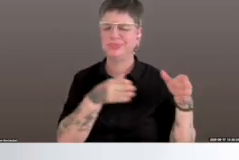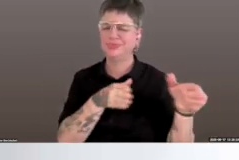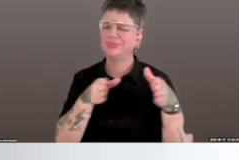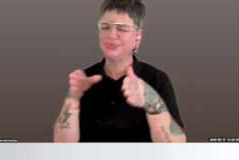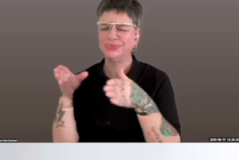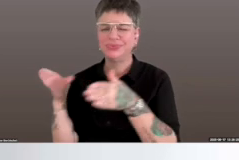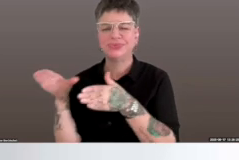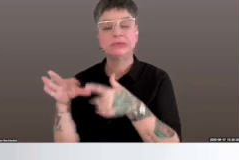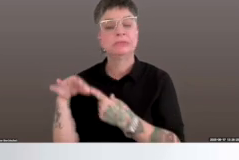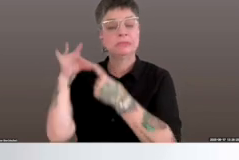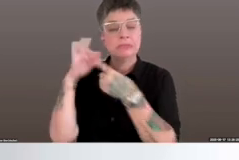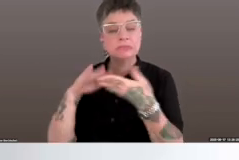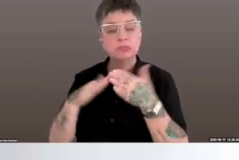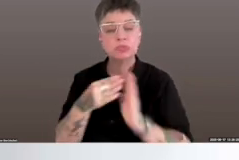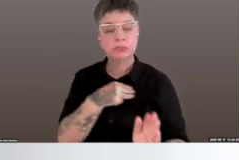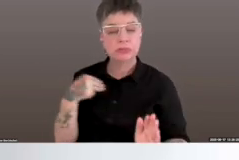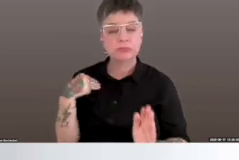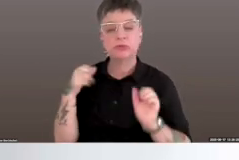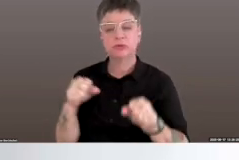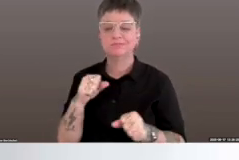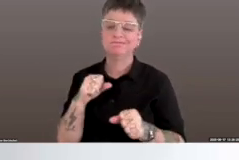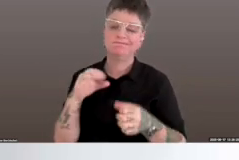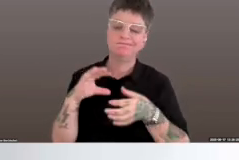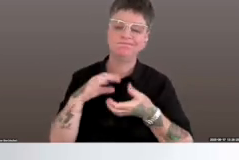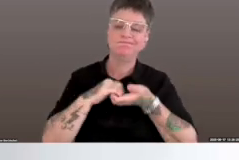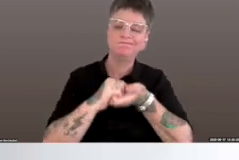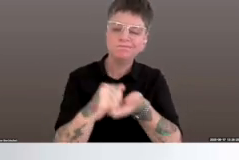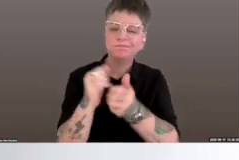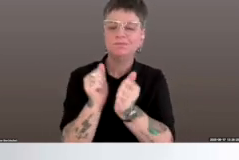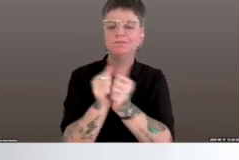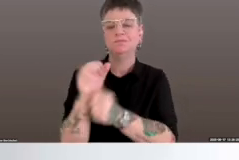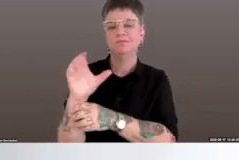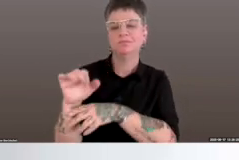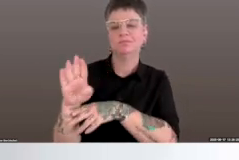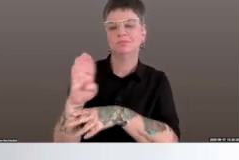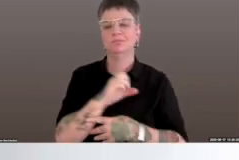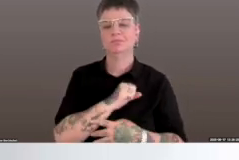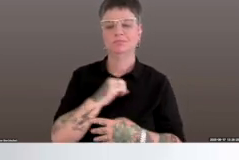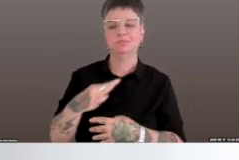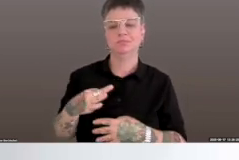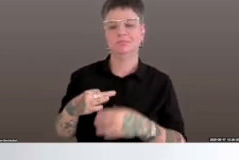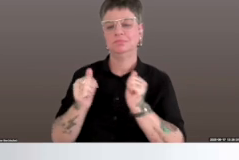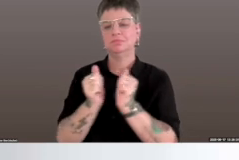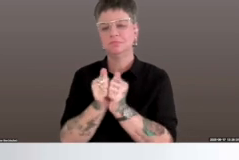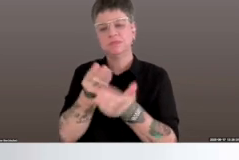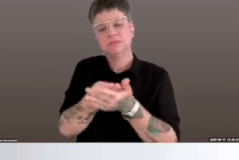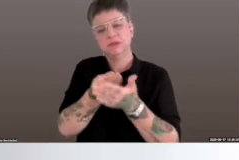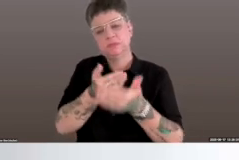members, can engage with CARB staff throughout the funding plan development process. One way